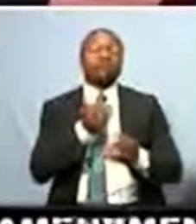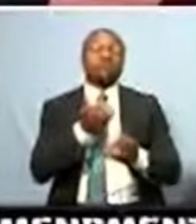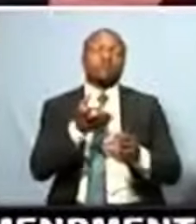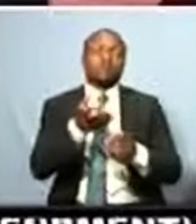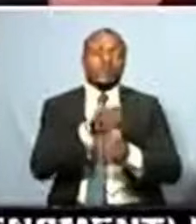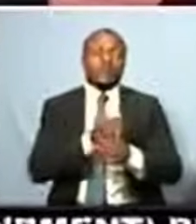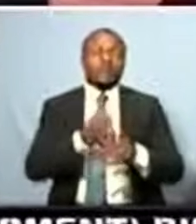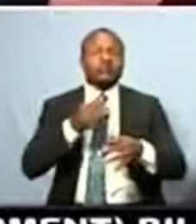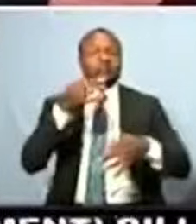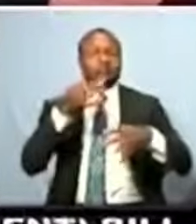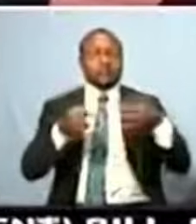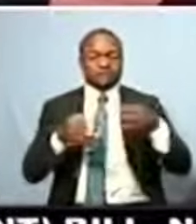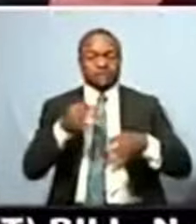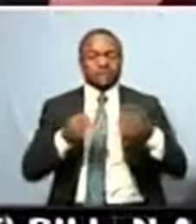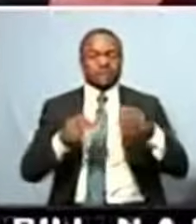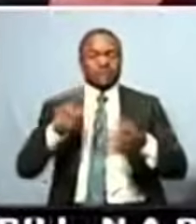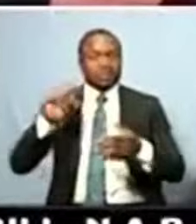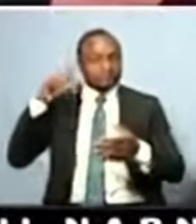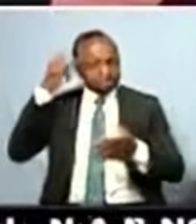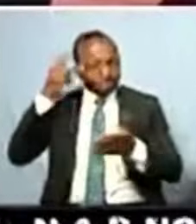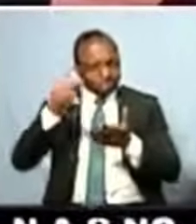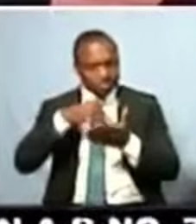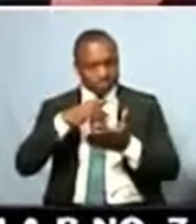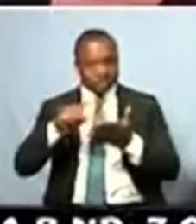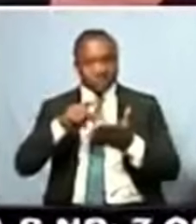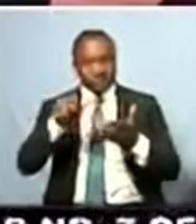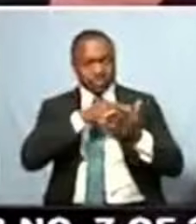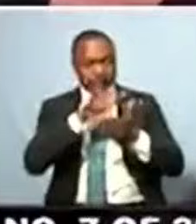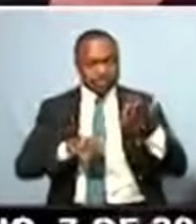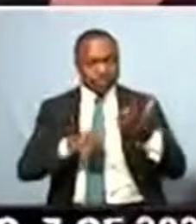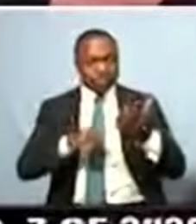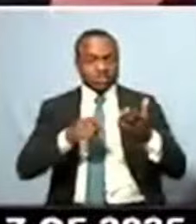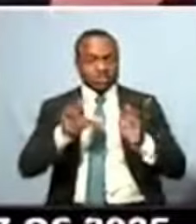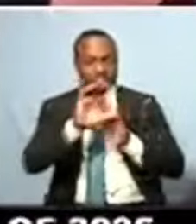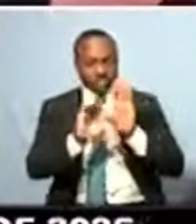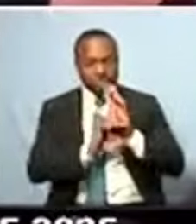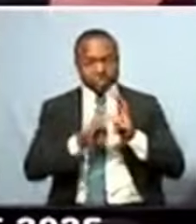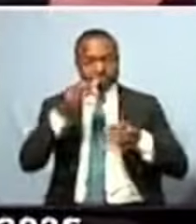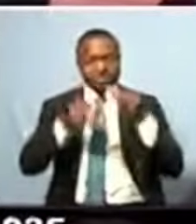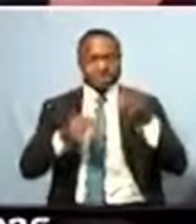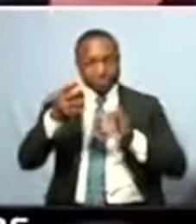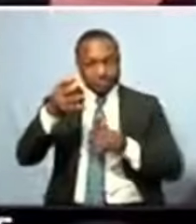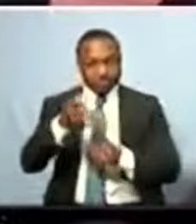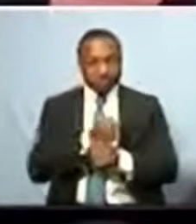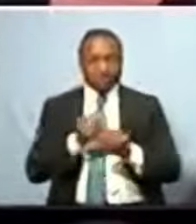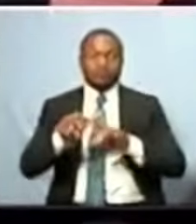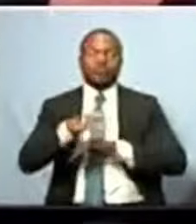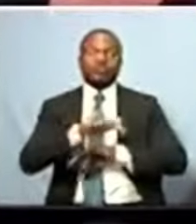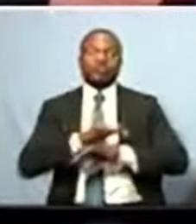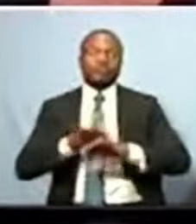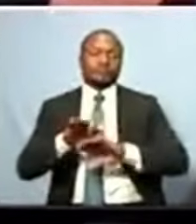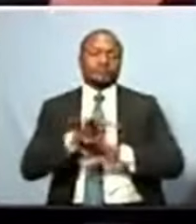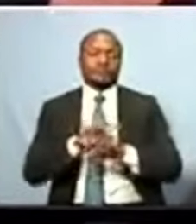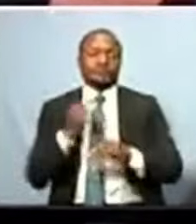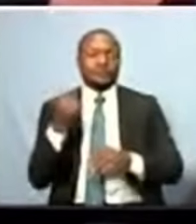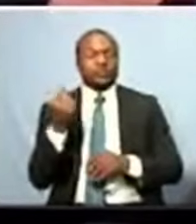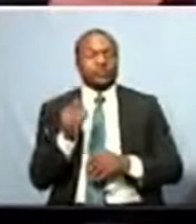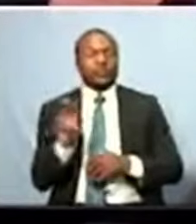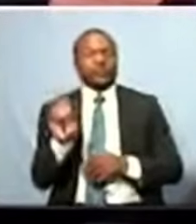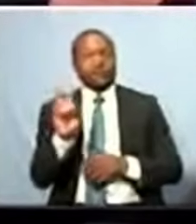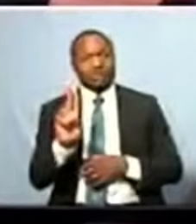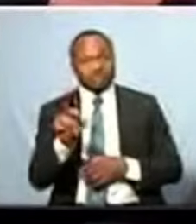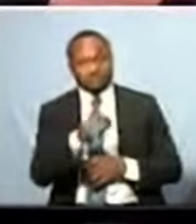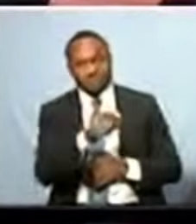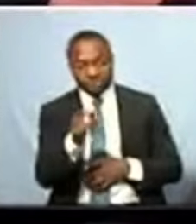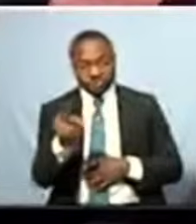erroneously expelled, does the constitutional court immediately takes over or to my case, or it only applies to those that will